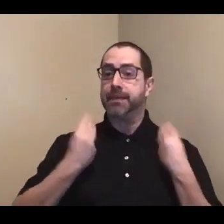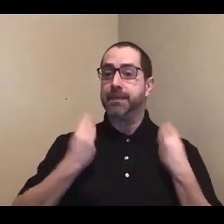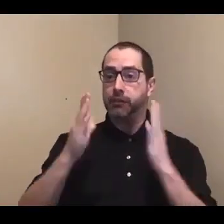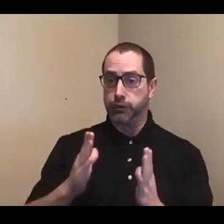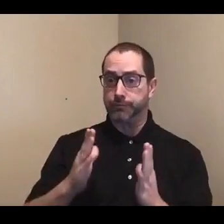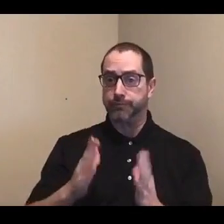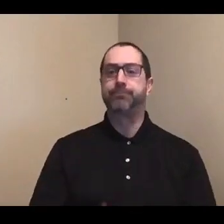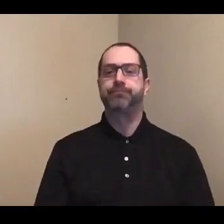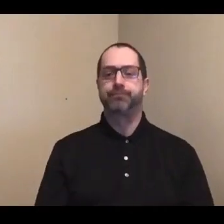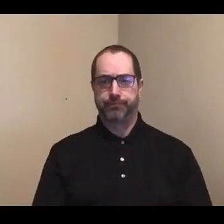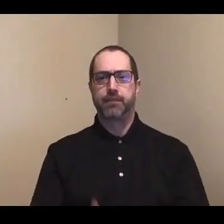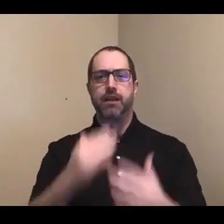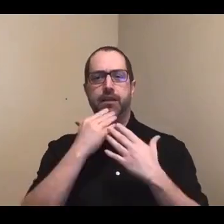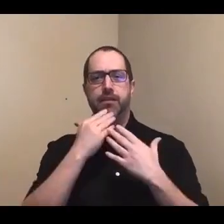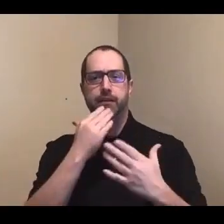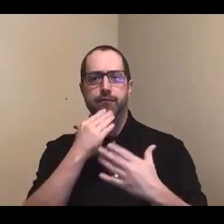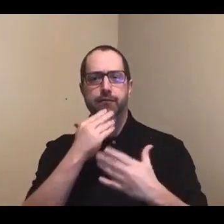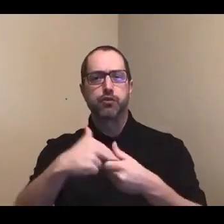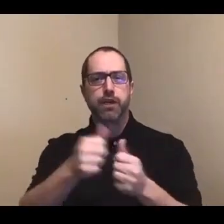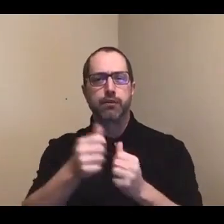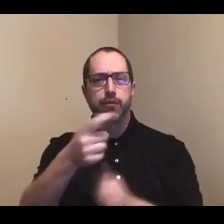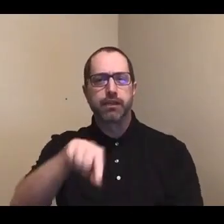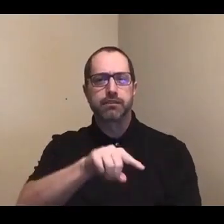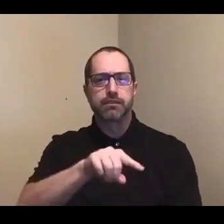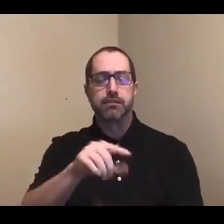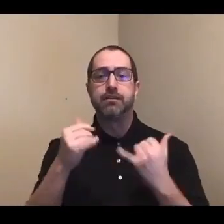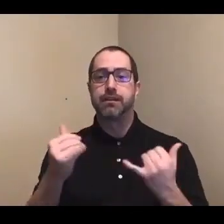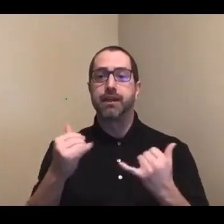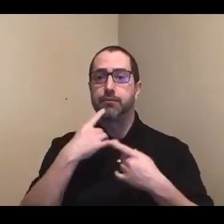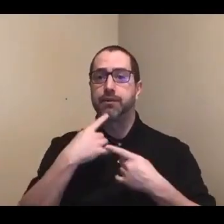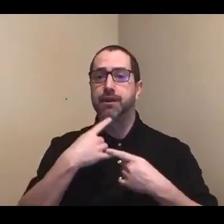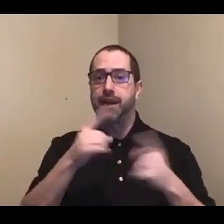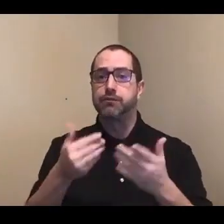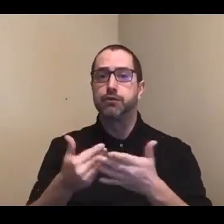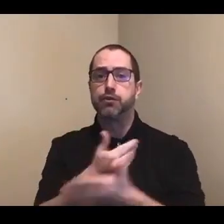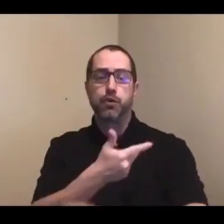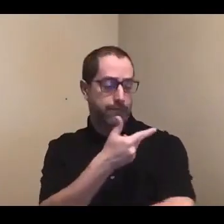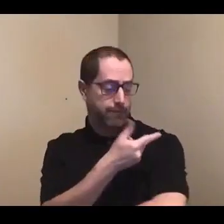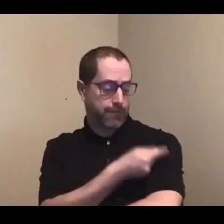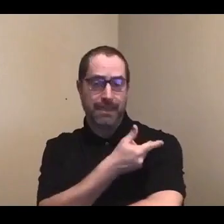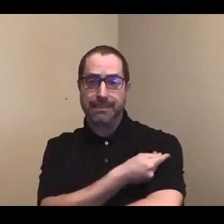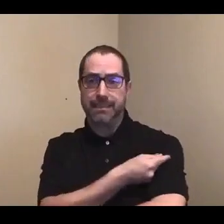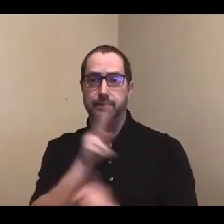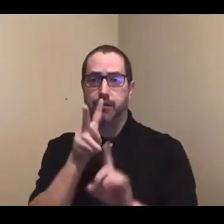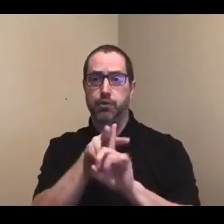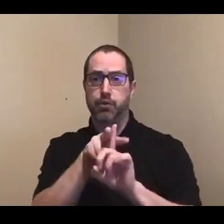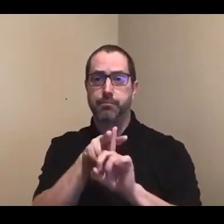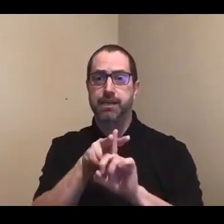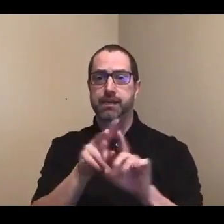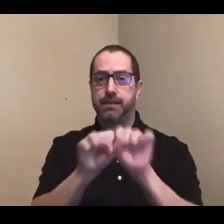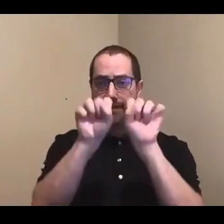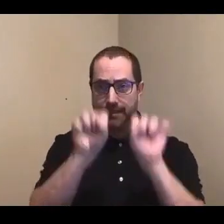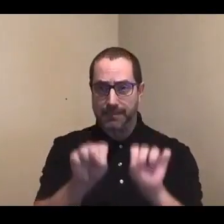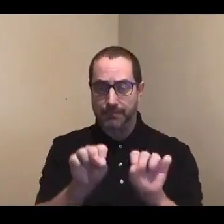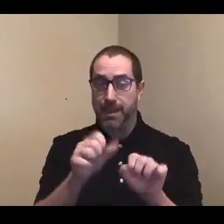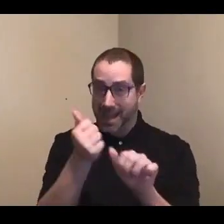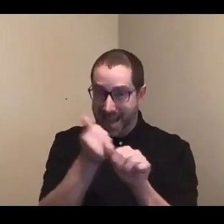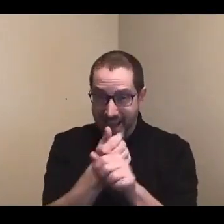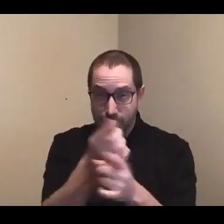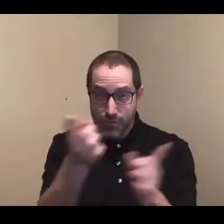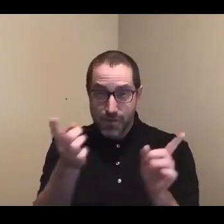today. Today we are announcing the launch of our new vaccine appointment booking system. Everyone in Saskatchewan will soon be able to